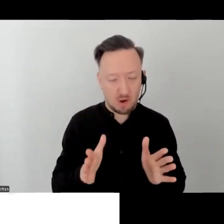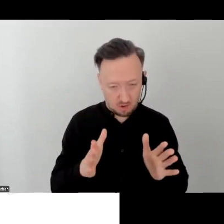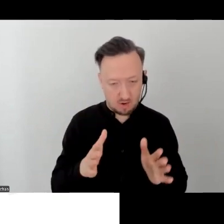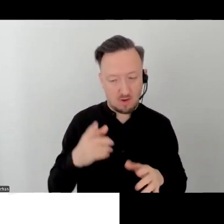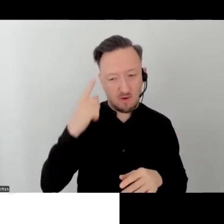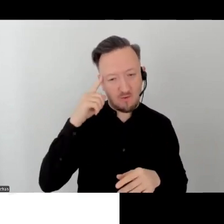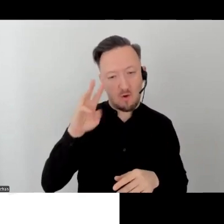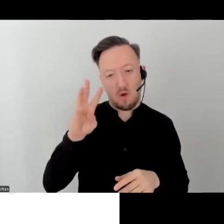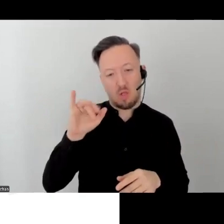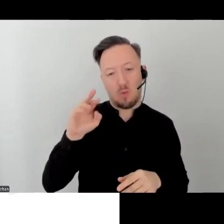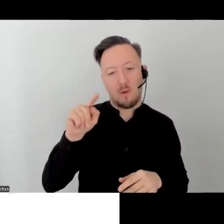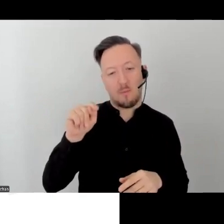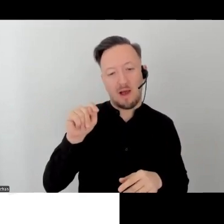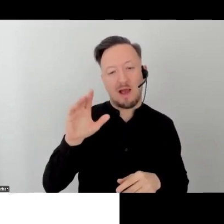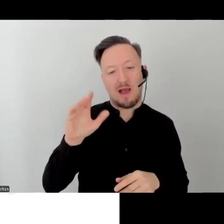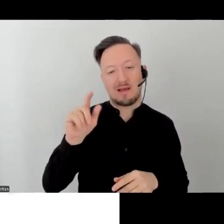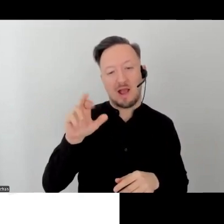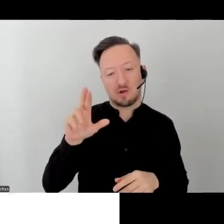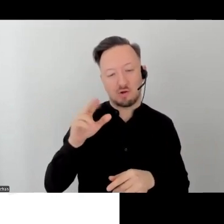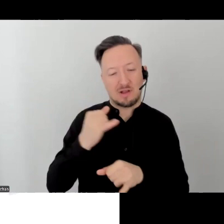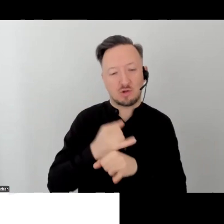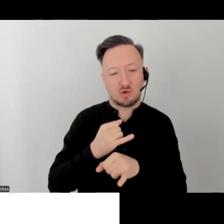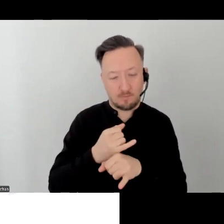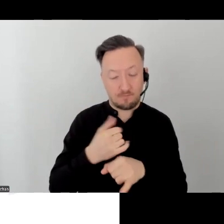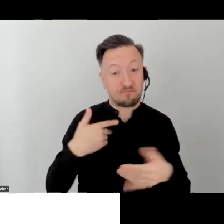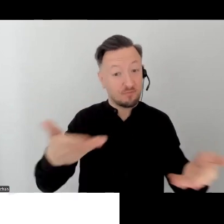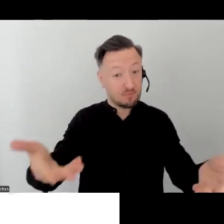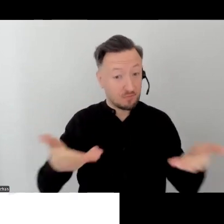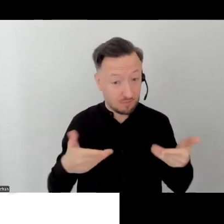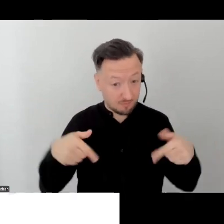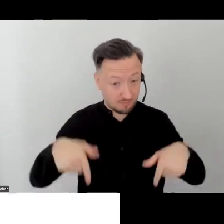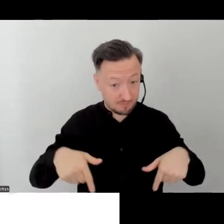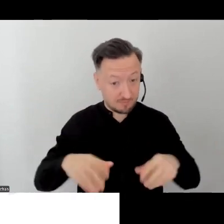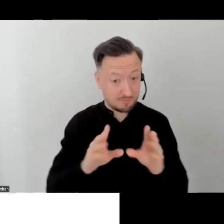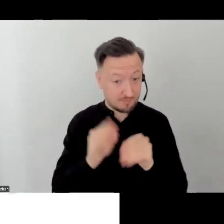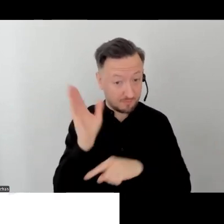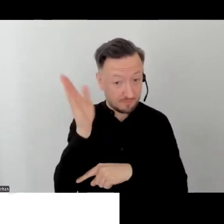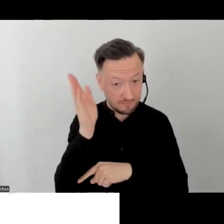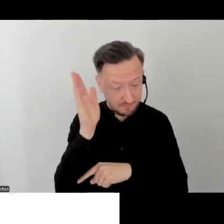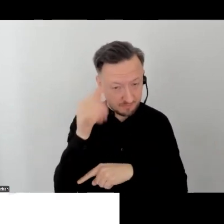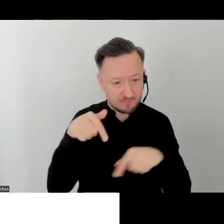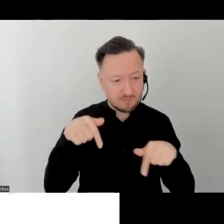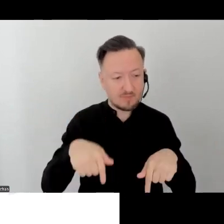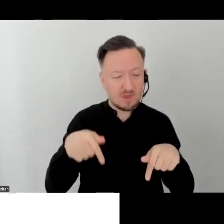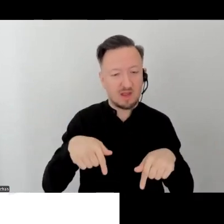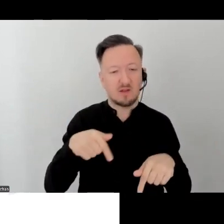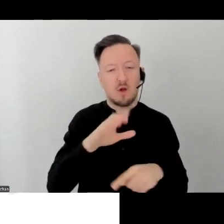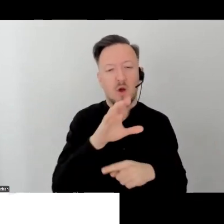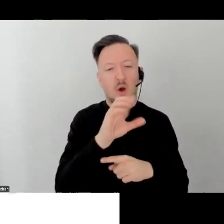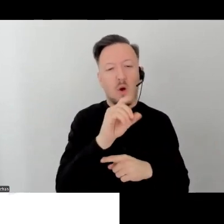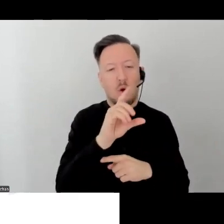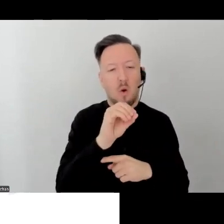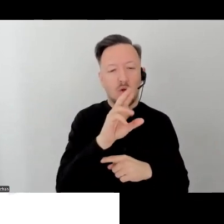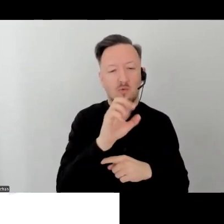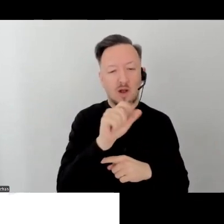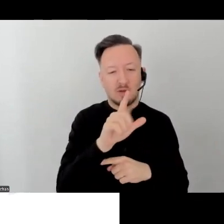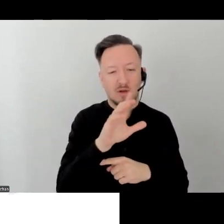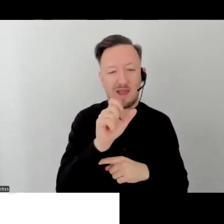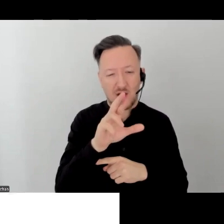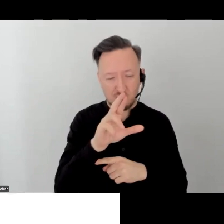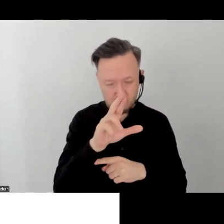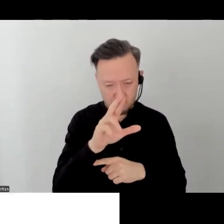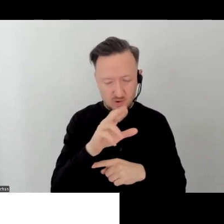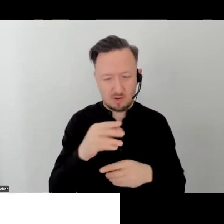Wilmot Cancer Institute. I'd like to welcome you to today's webinar, Together Against Colorectal Cancer, Raising Awareness and Finding